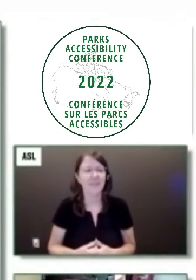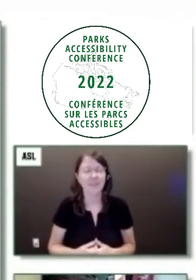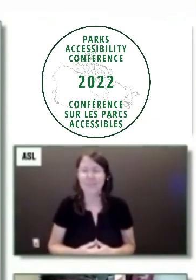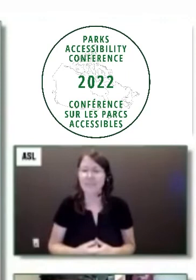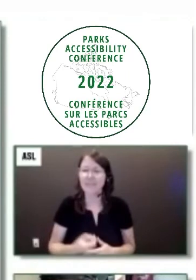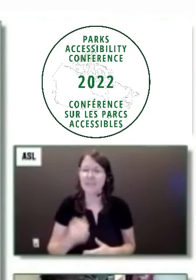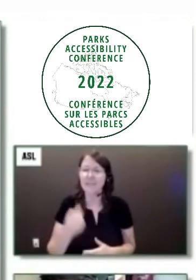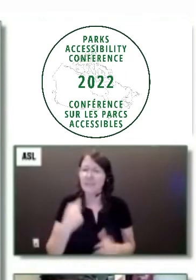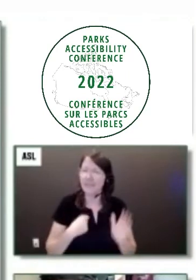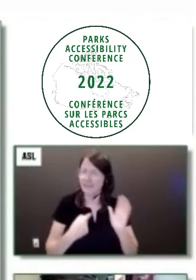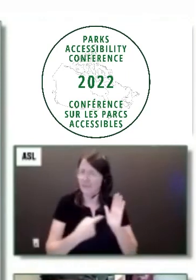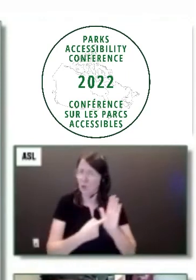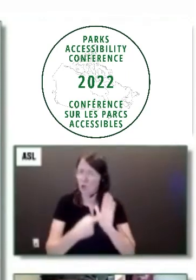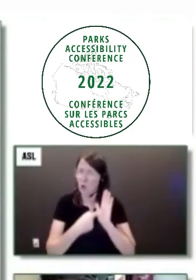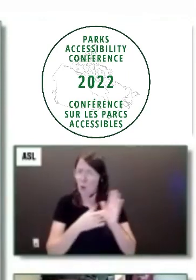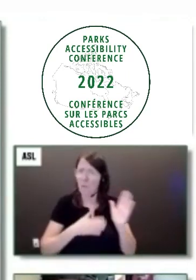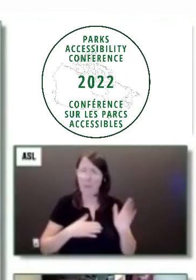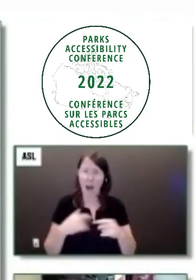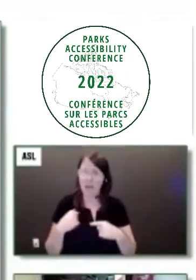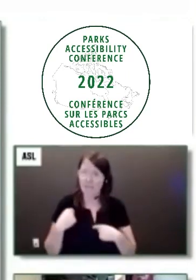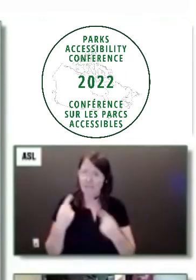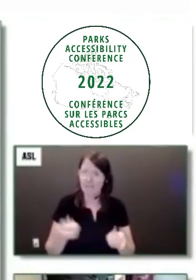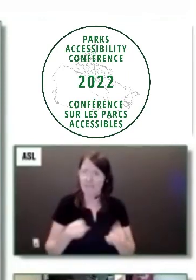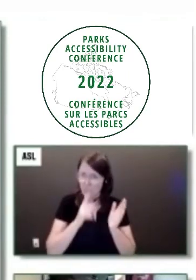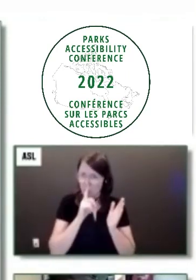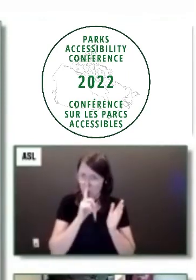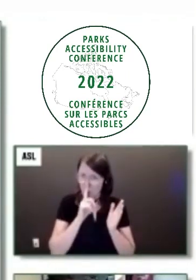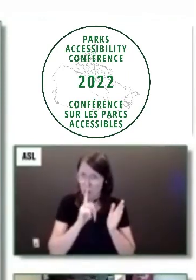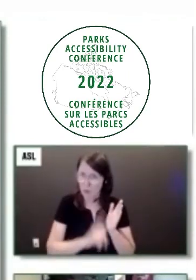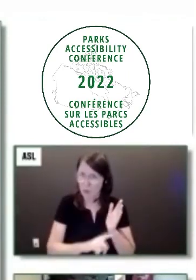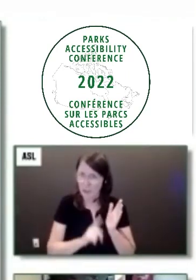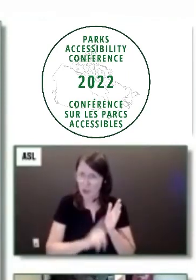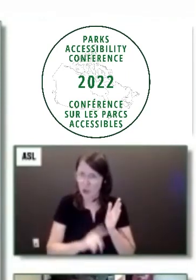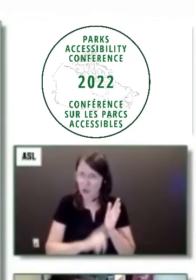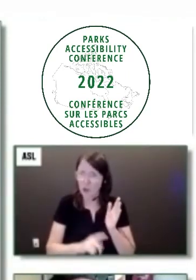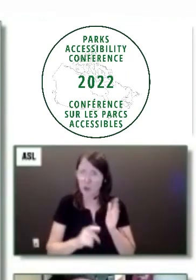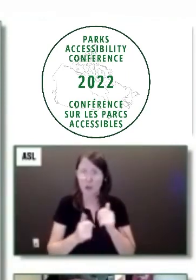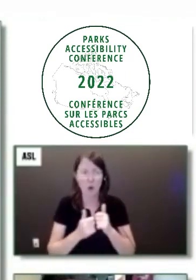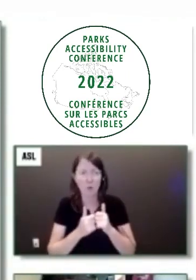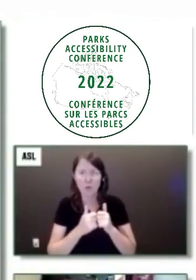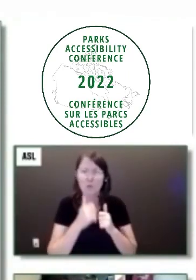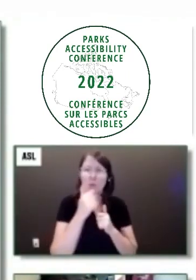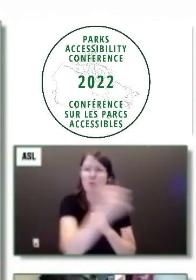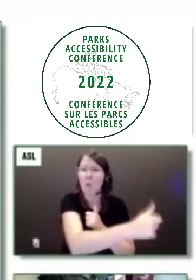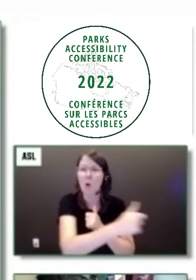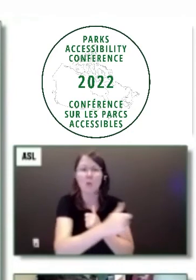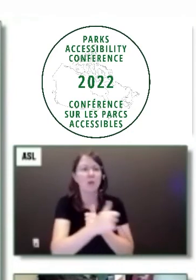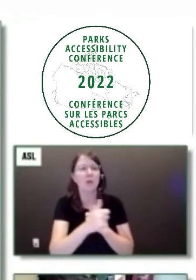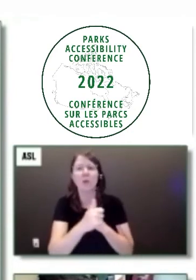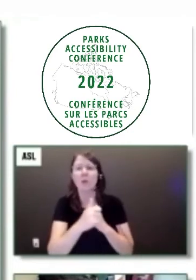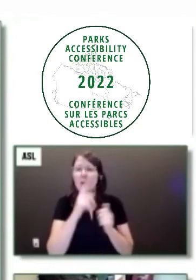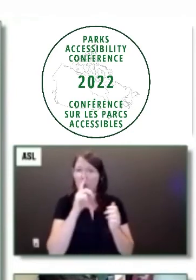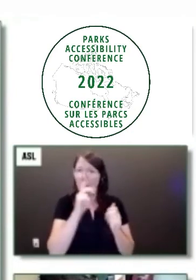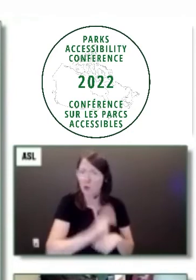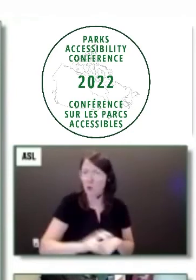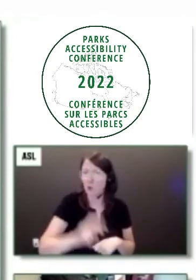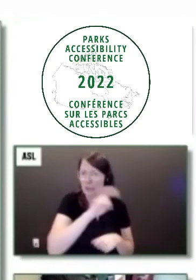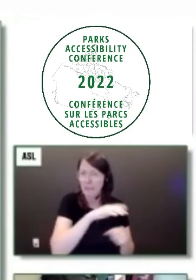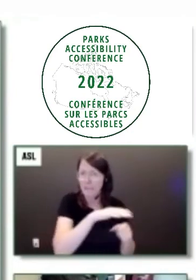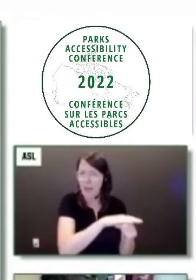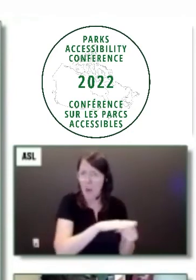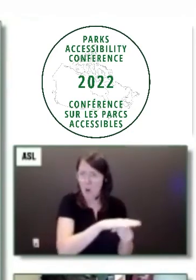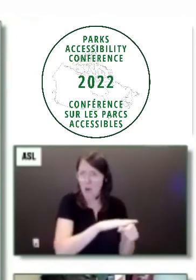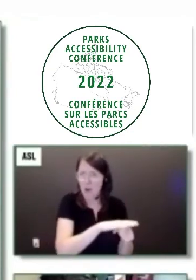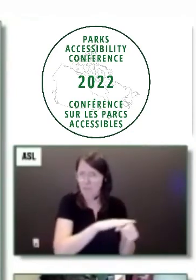looking at the context of remote and rural outdoor tourism and recreation spaces. This work has unfolded over the past 5 years